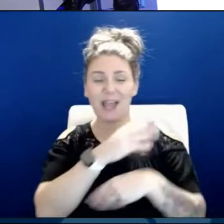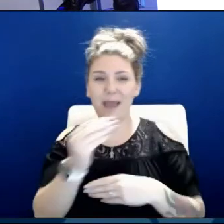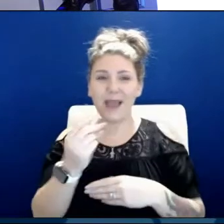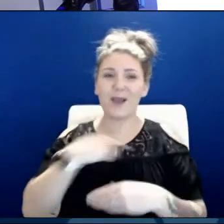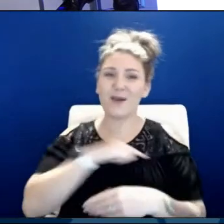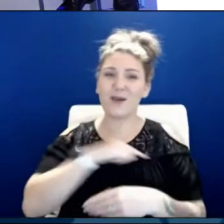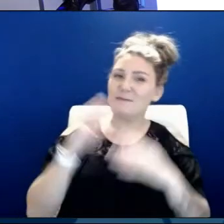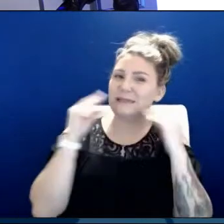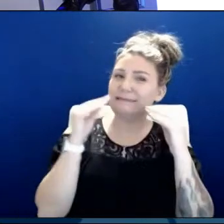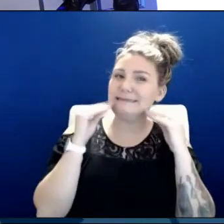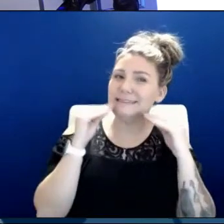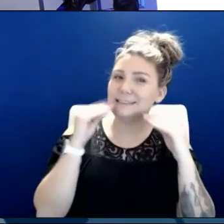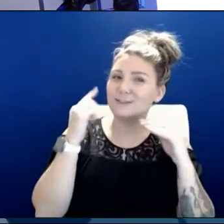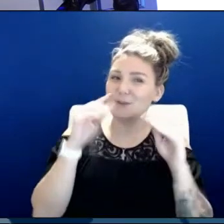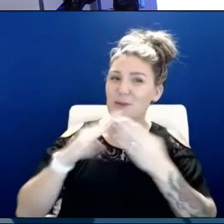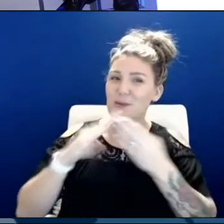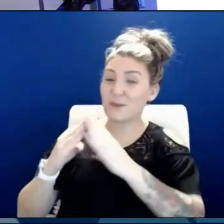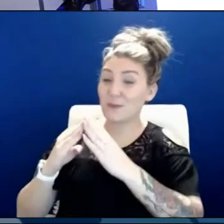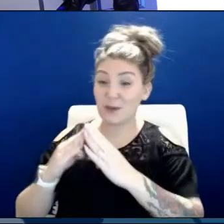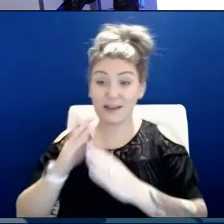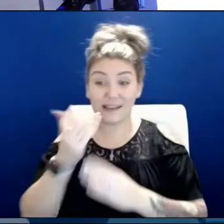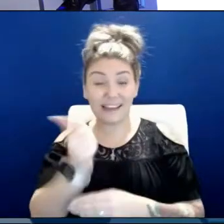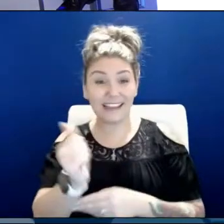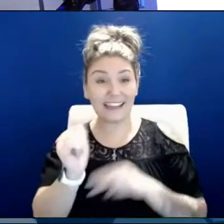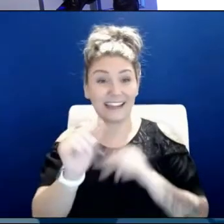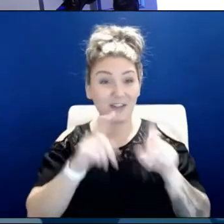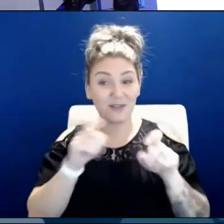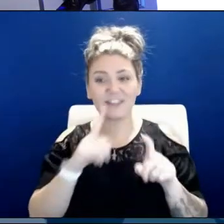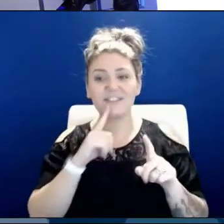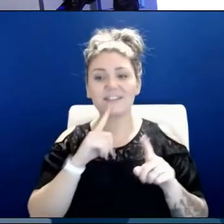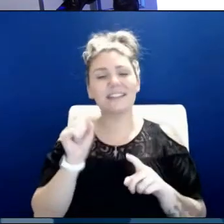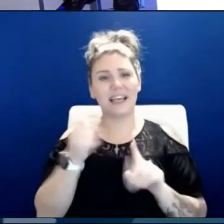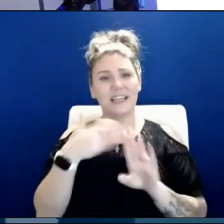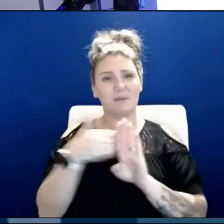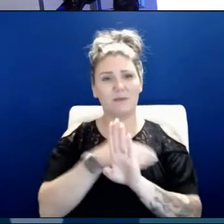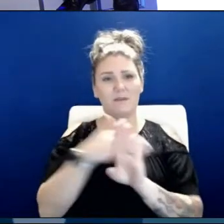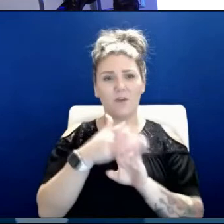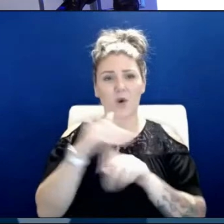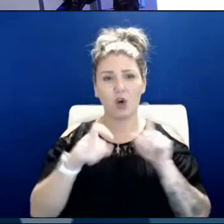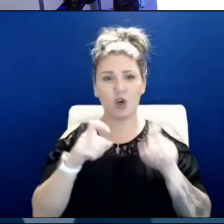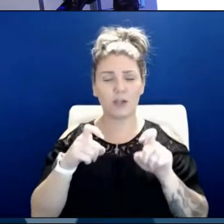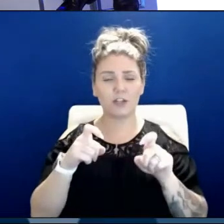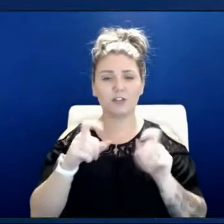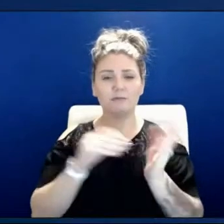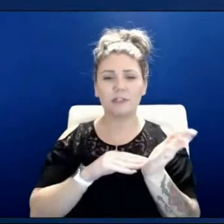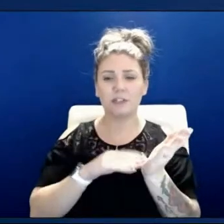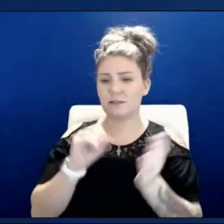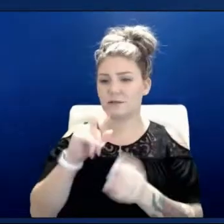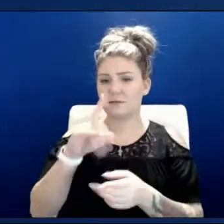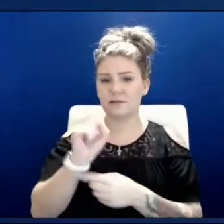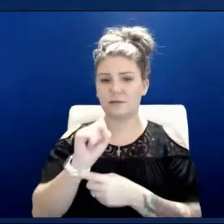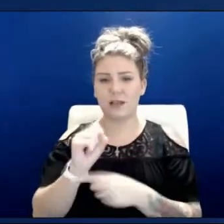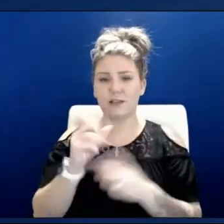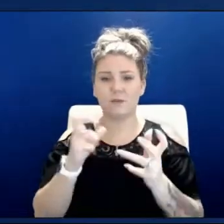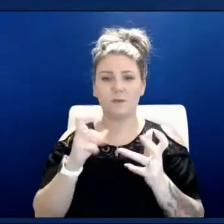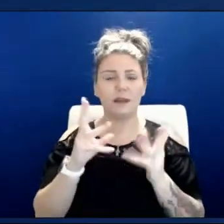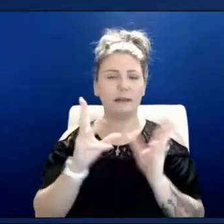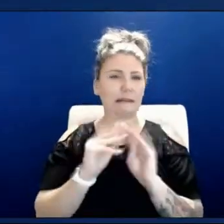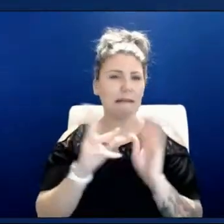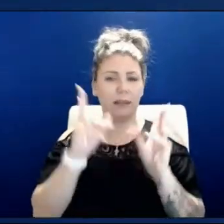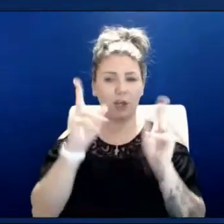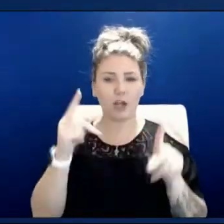teachers. Do you have any questions from the community? You have. I do. But before we get to questions, Dr. Stites, it dawned on me, and I want to clear something up. When we do